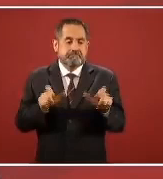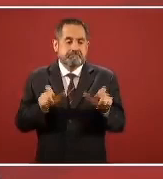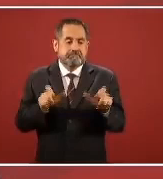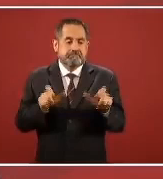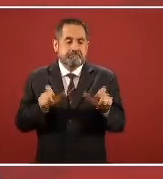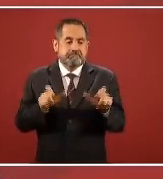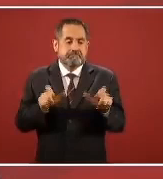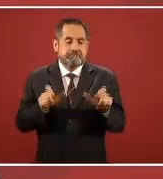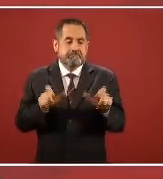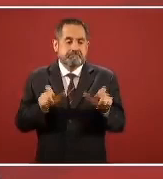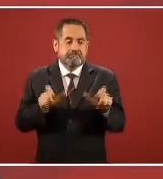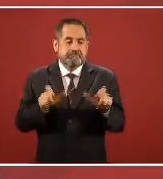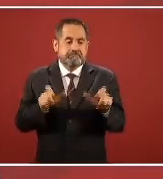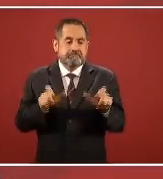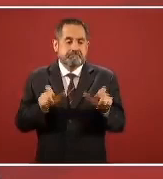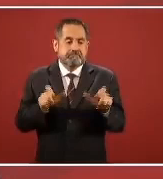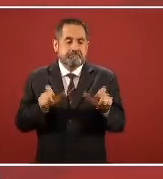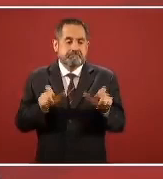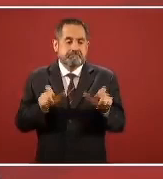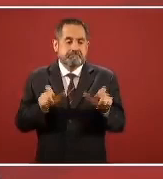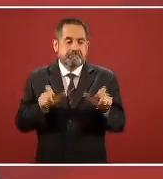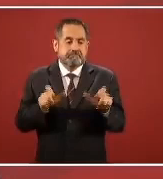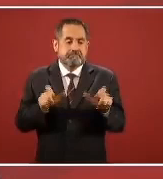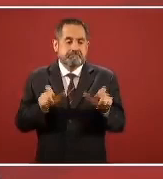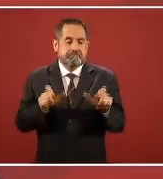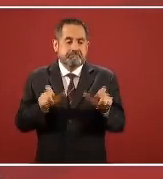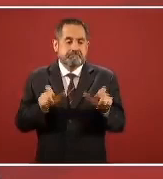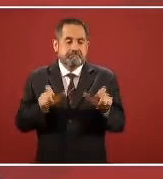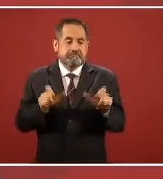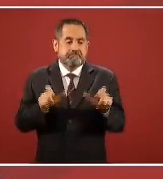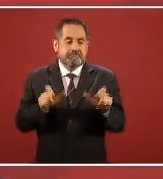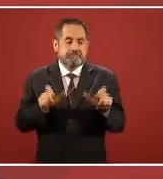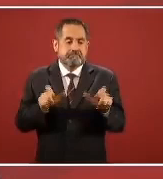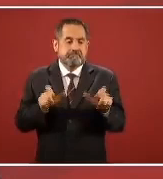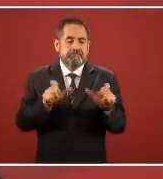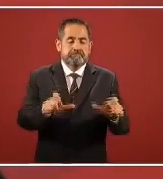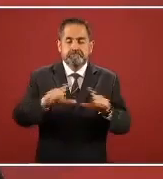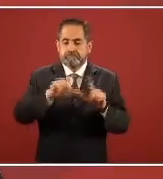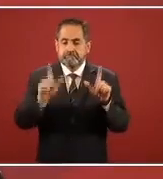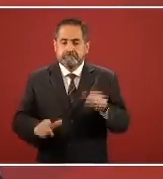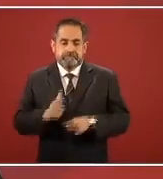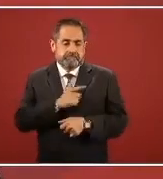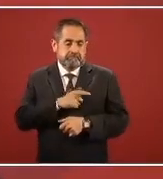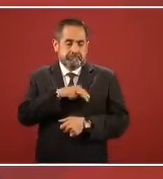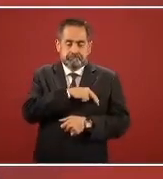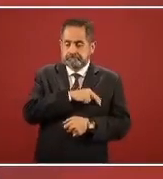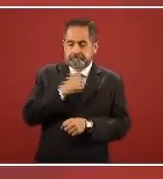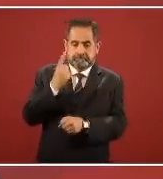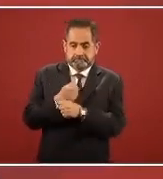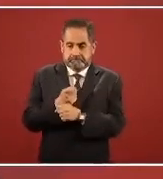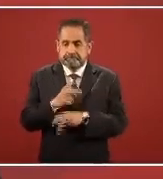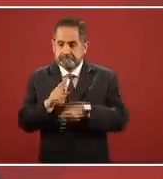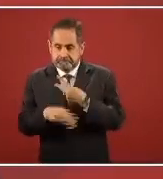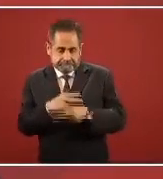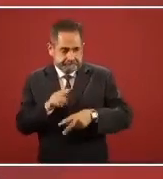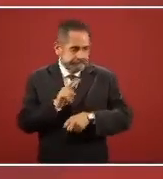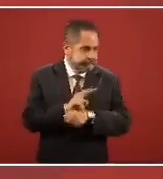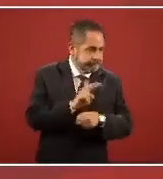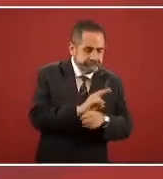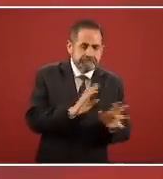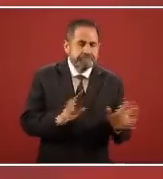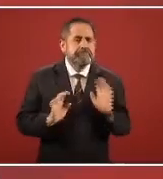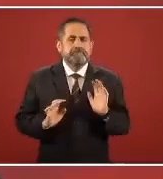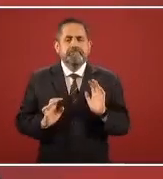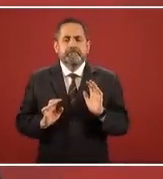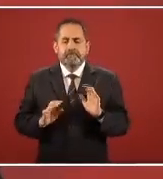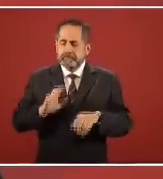became the primary leader in the protection. Seguridad que va a cubrir, entonces vamos a estar